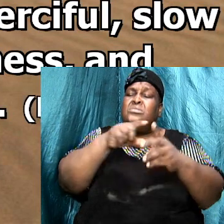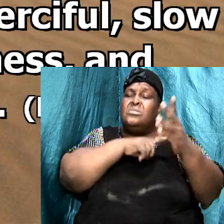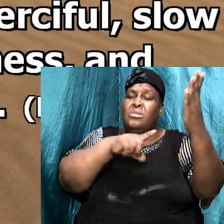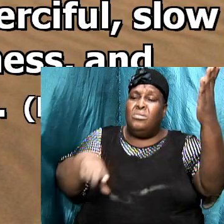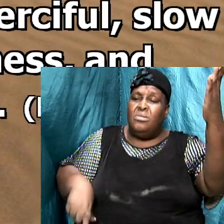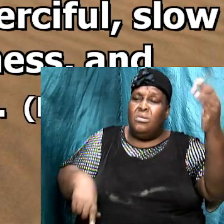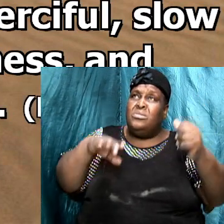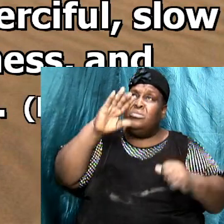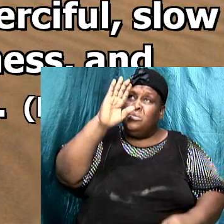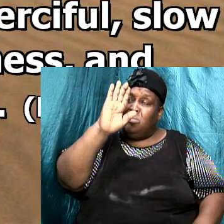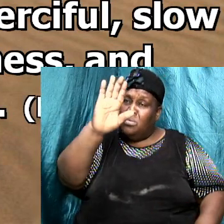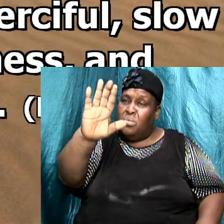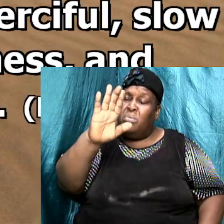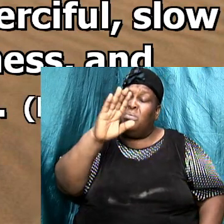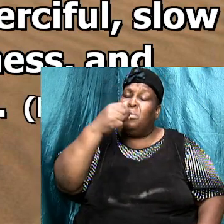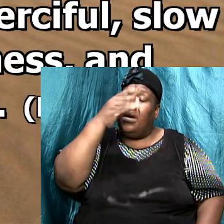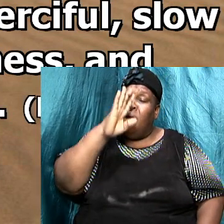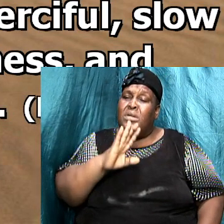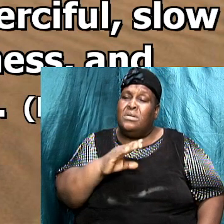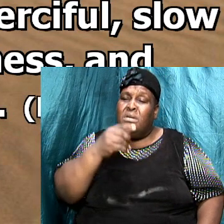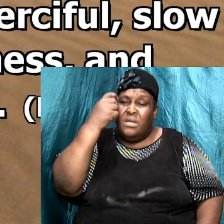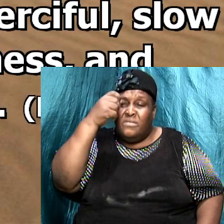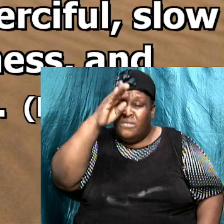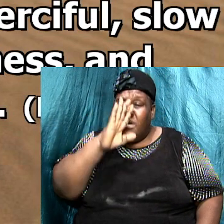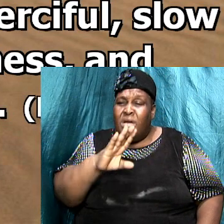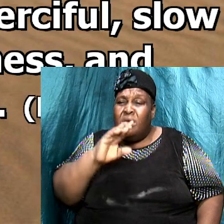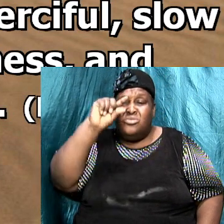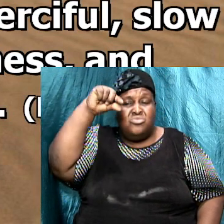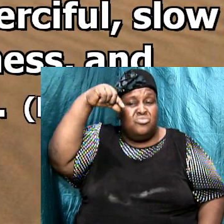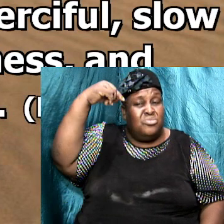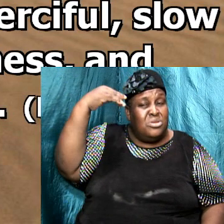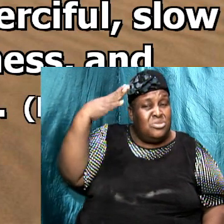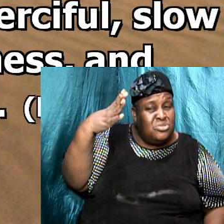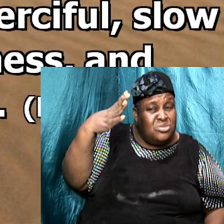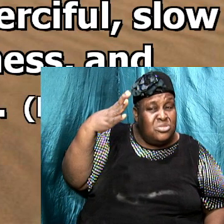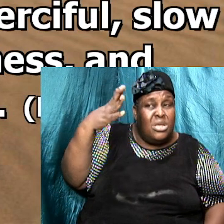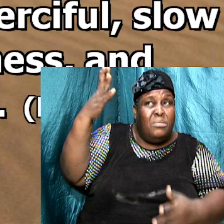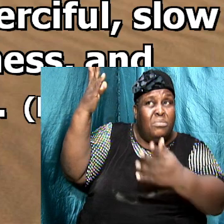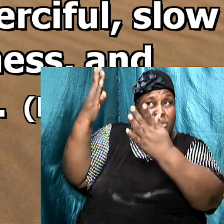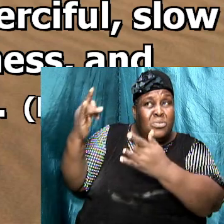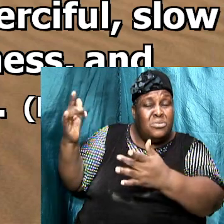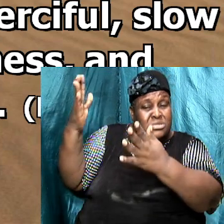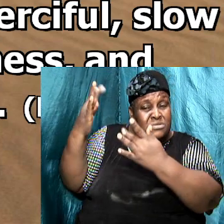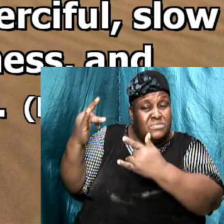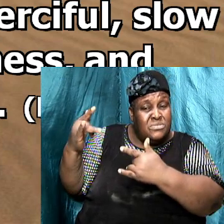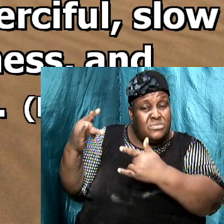God, for he is gracious and merciful,